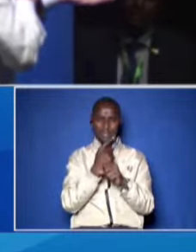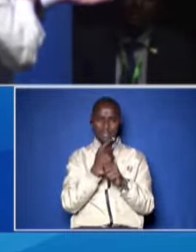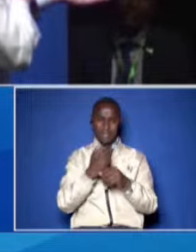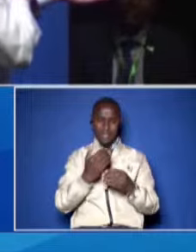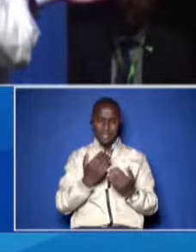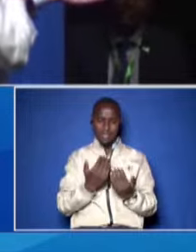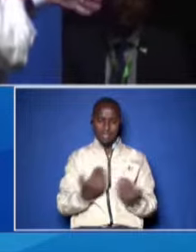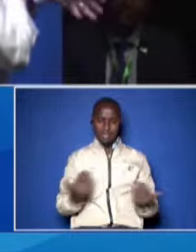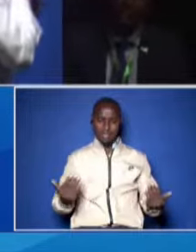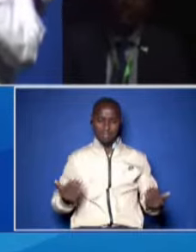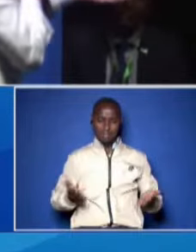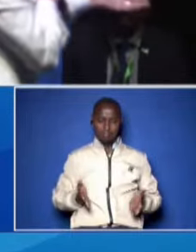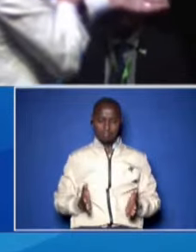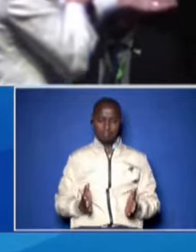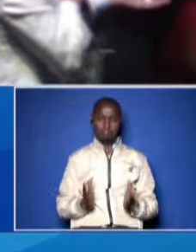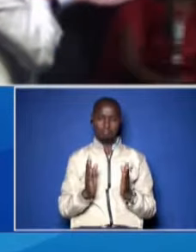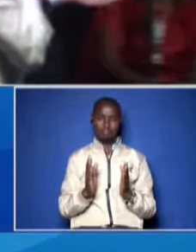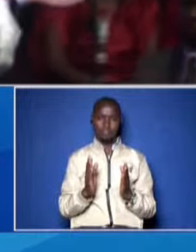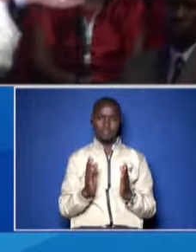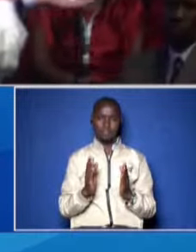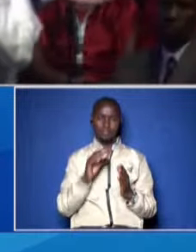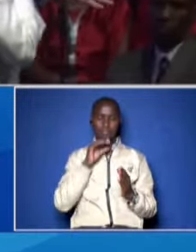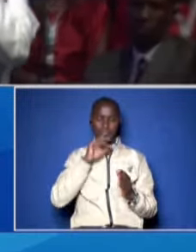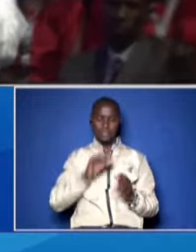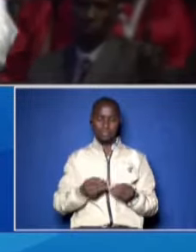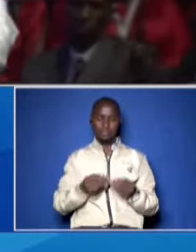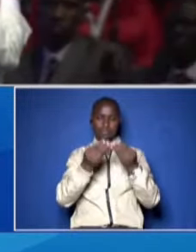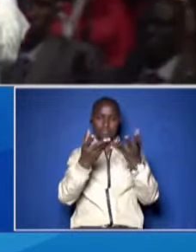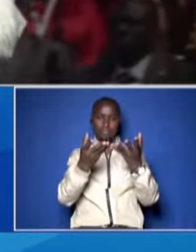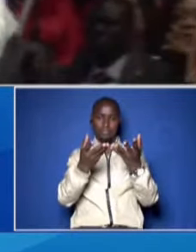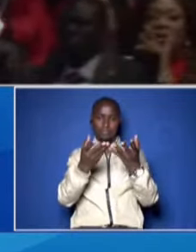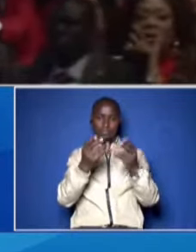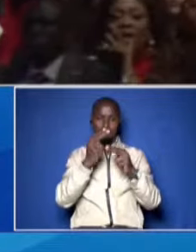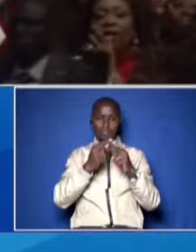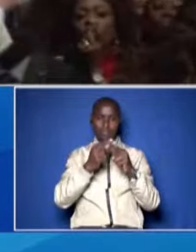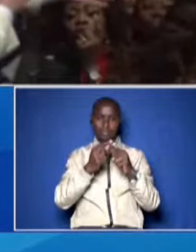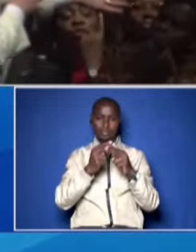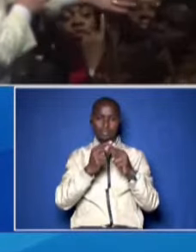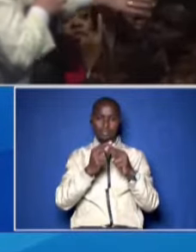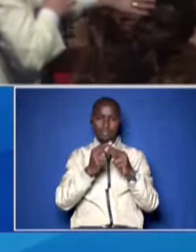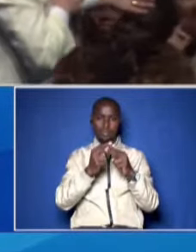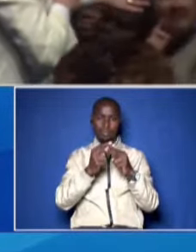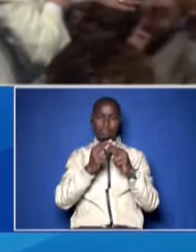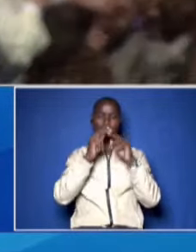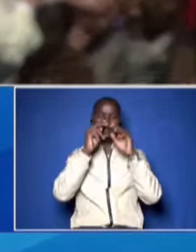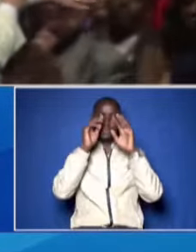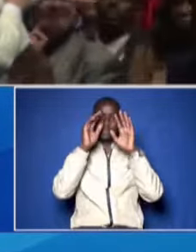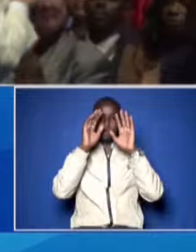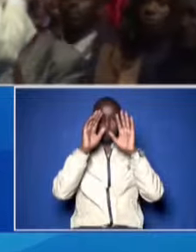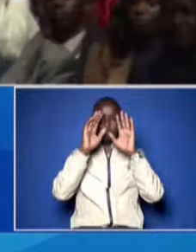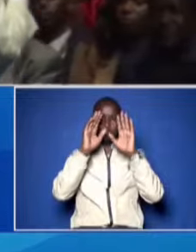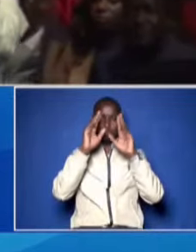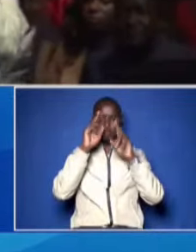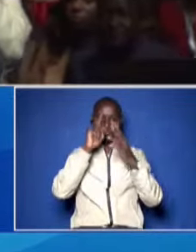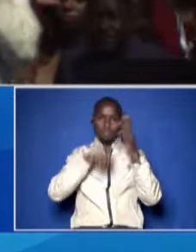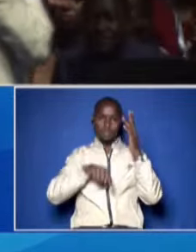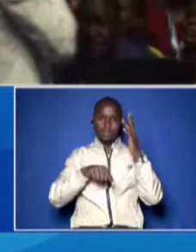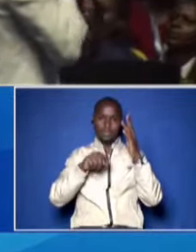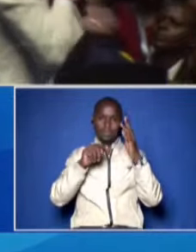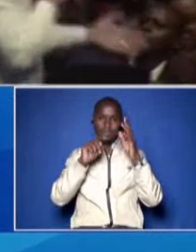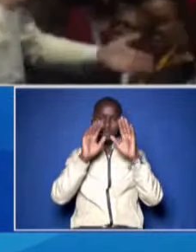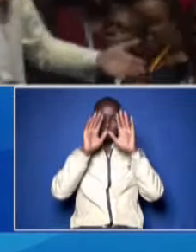is born a son is given his name shall be called what